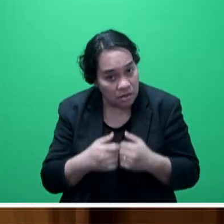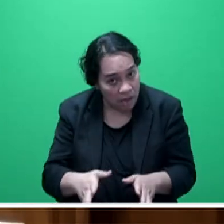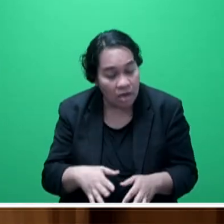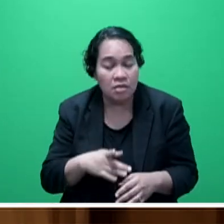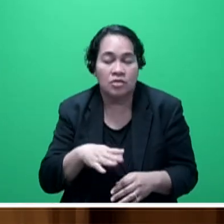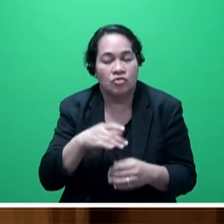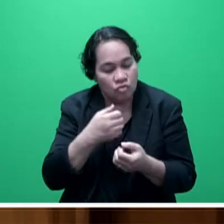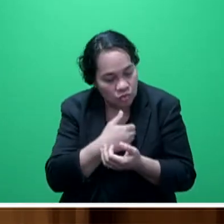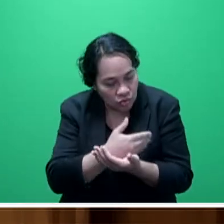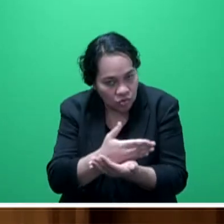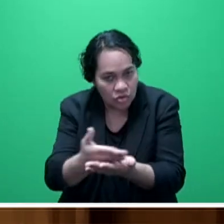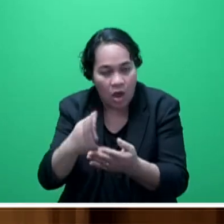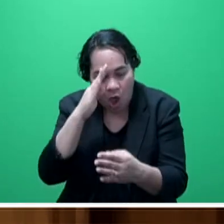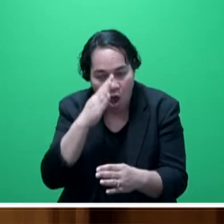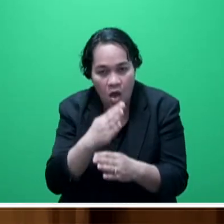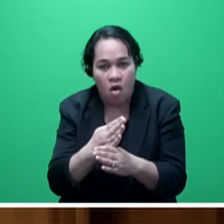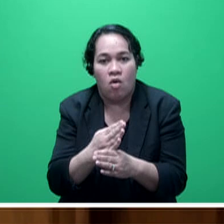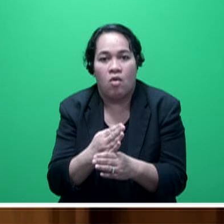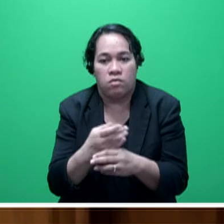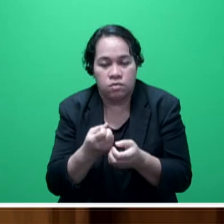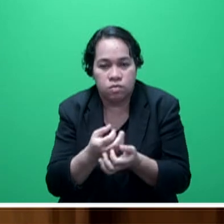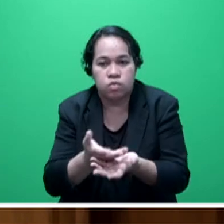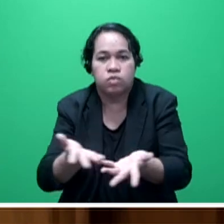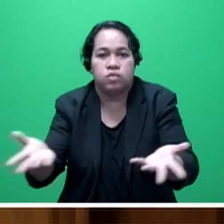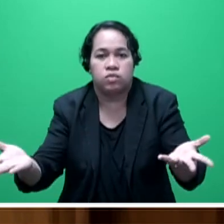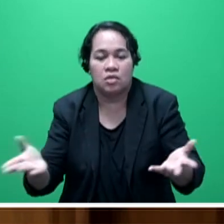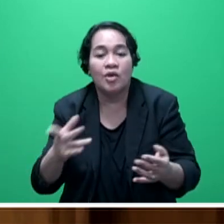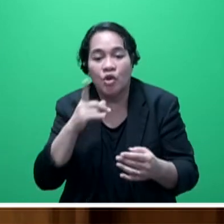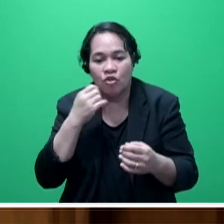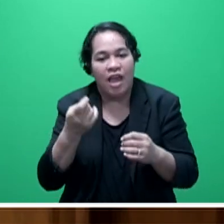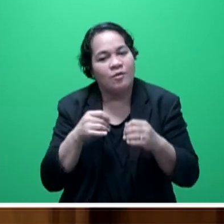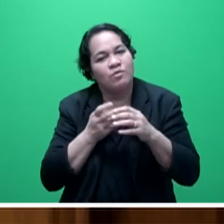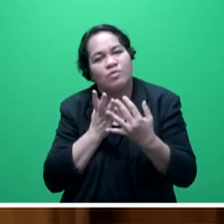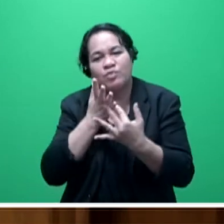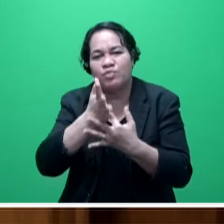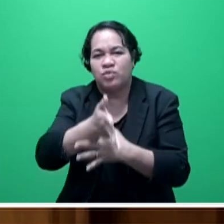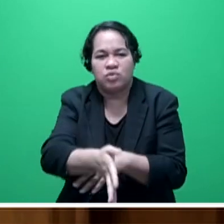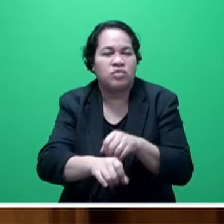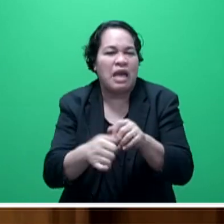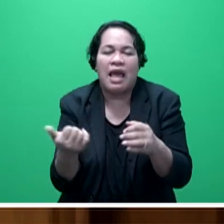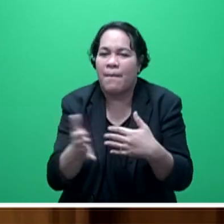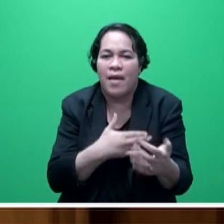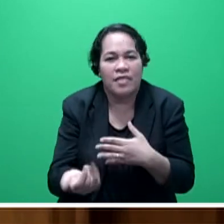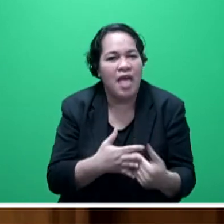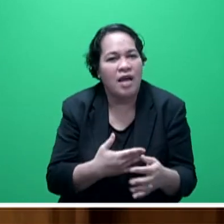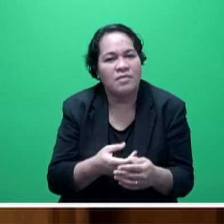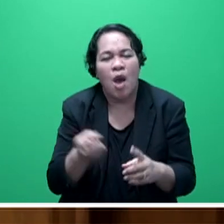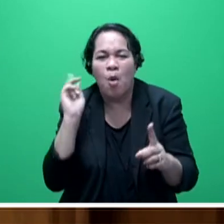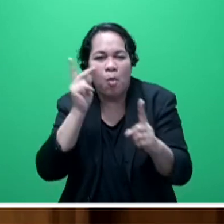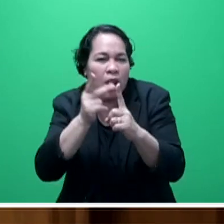hope. Hope that transcends all barriers of political divide,